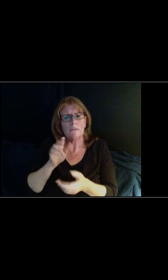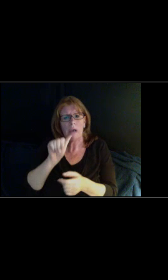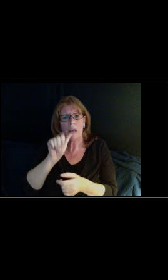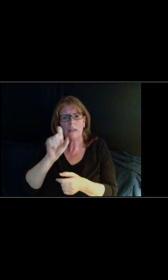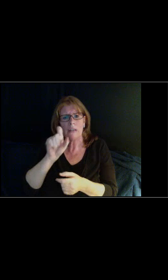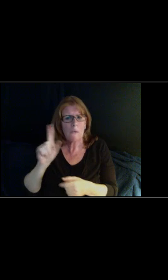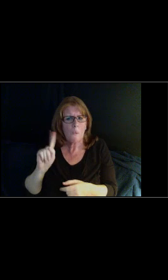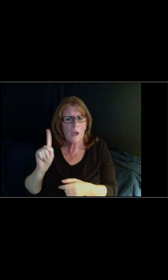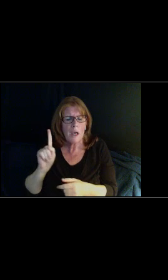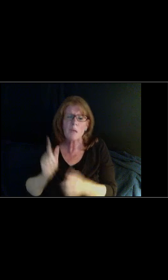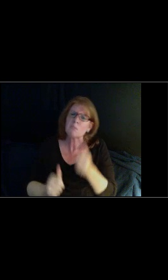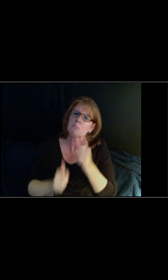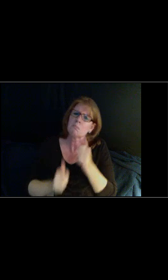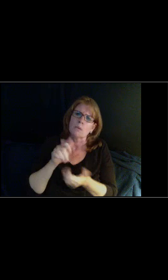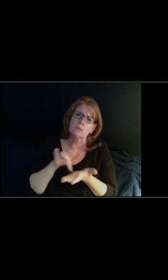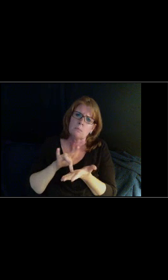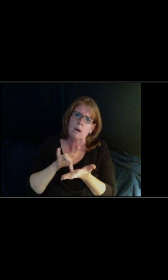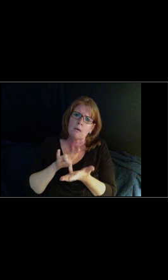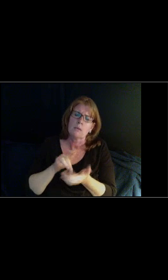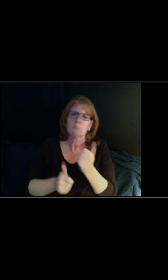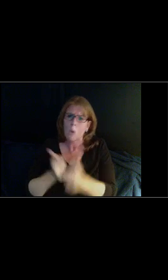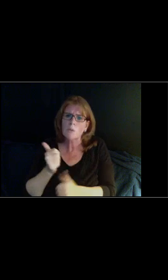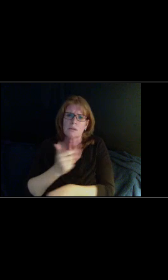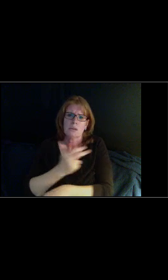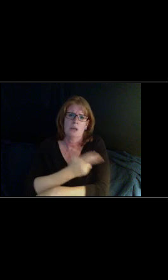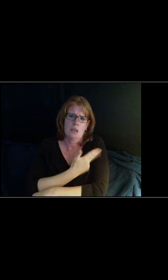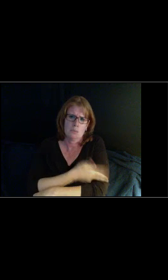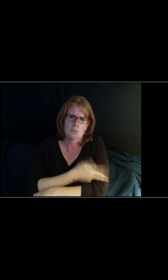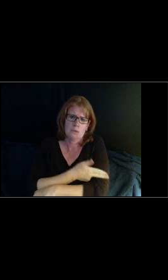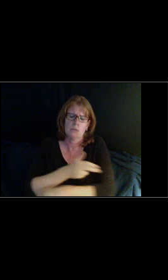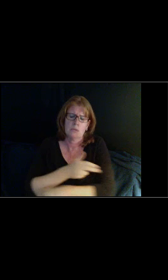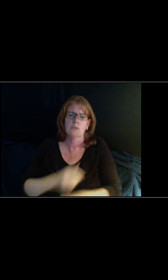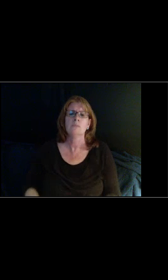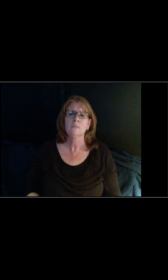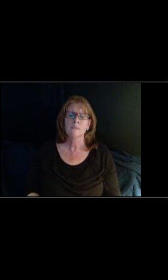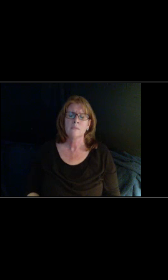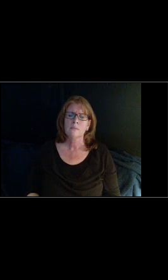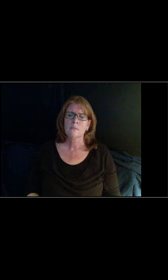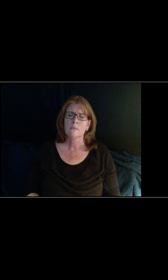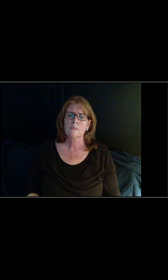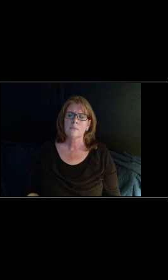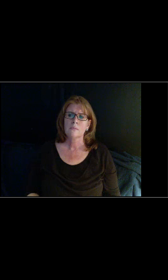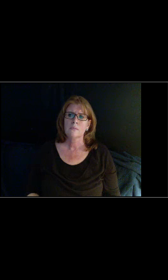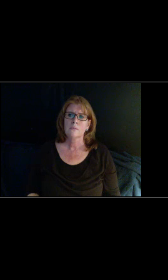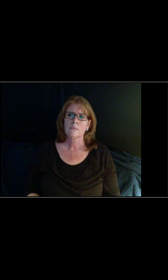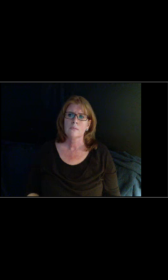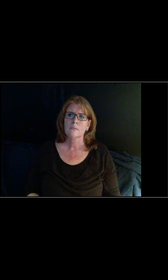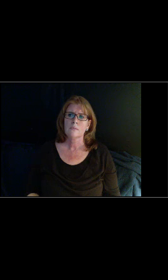But yet, that sign is not something that necessarily had come up recently in some of my work.